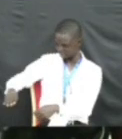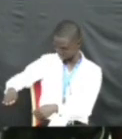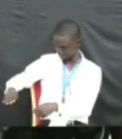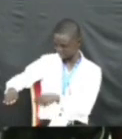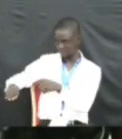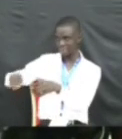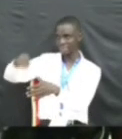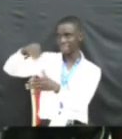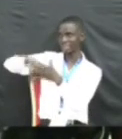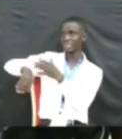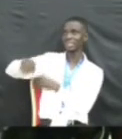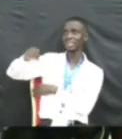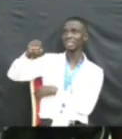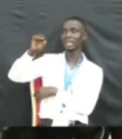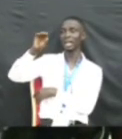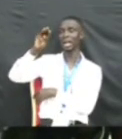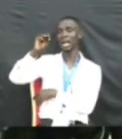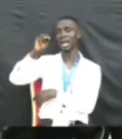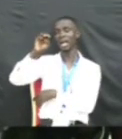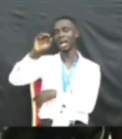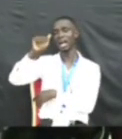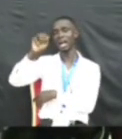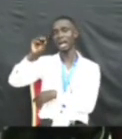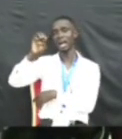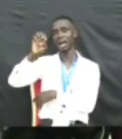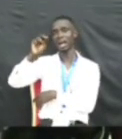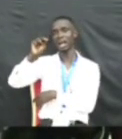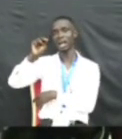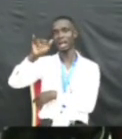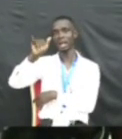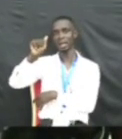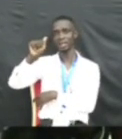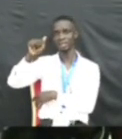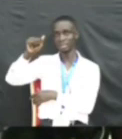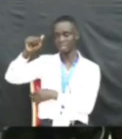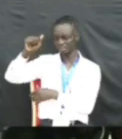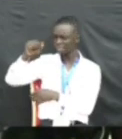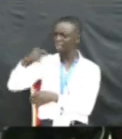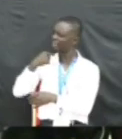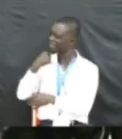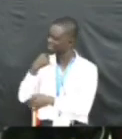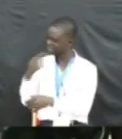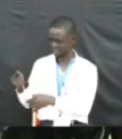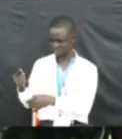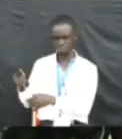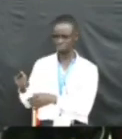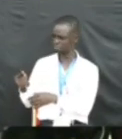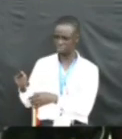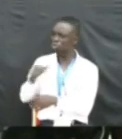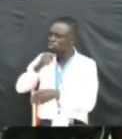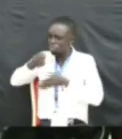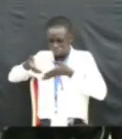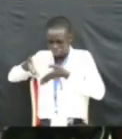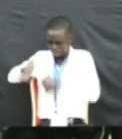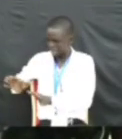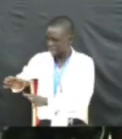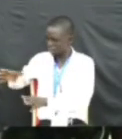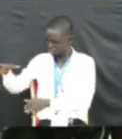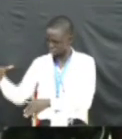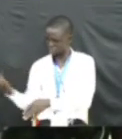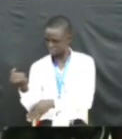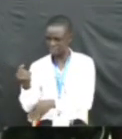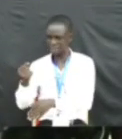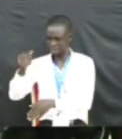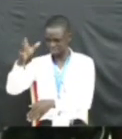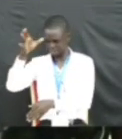Assembly by the name Emmanuel Kofi Pento, said he would not allow them to take his father to